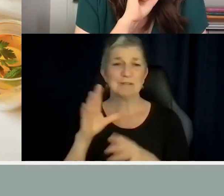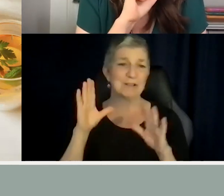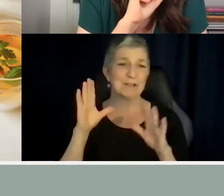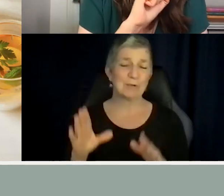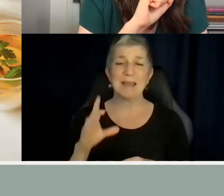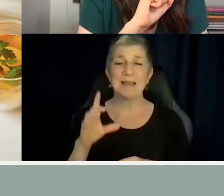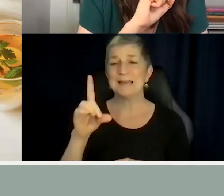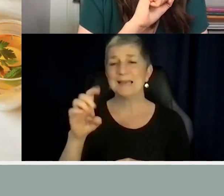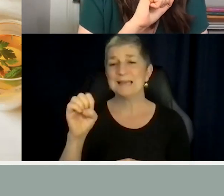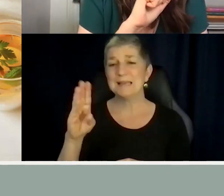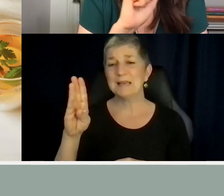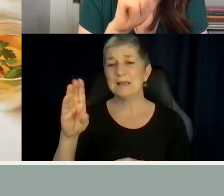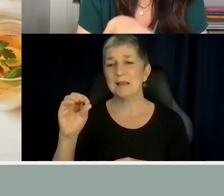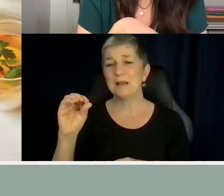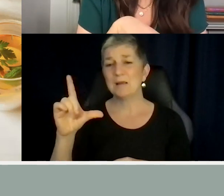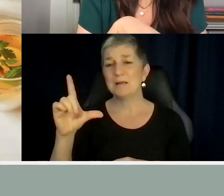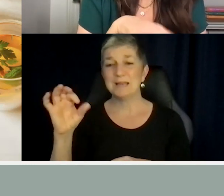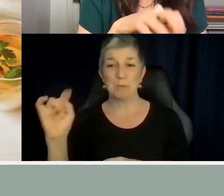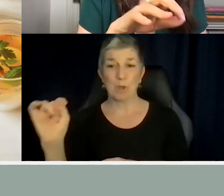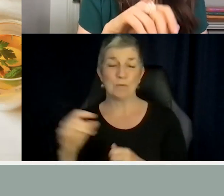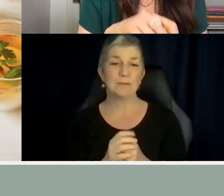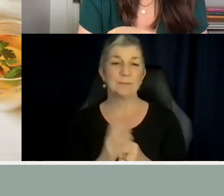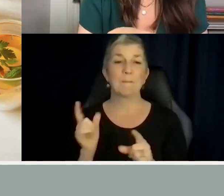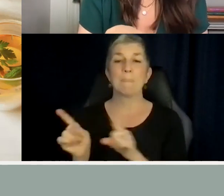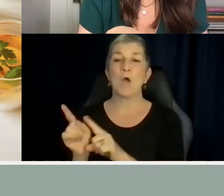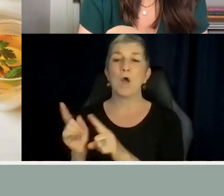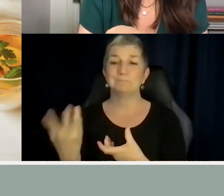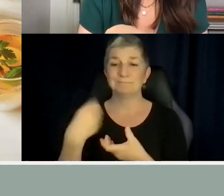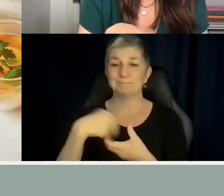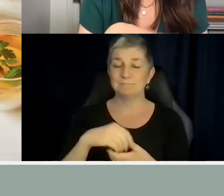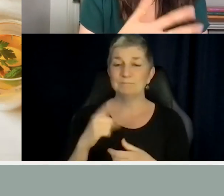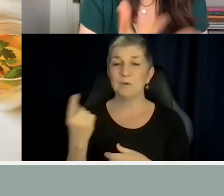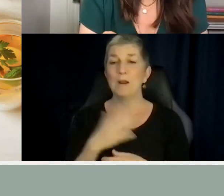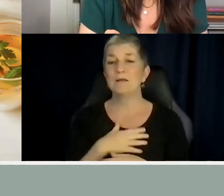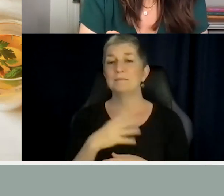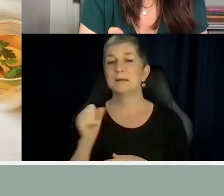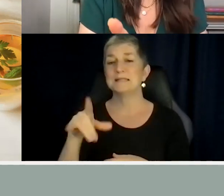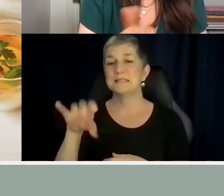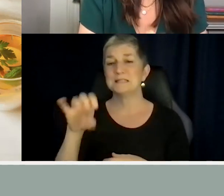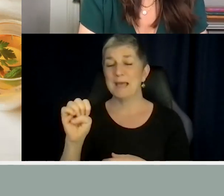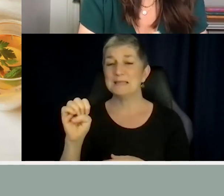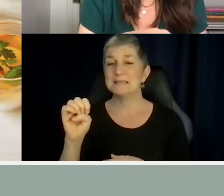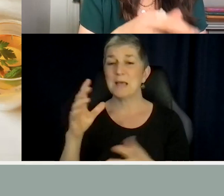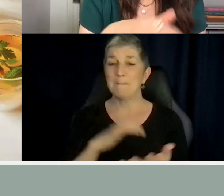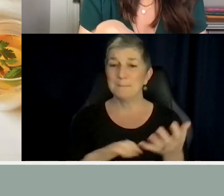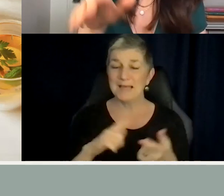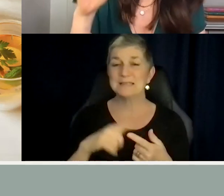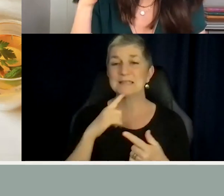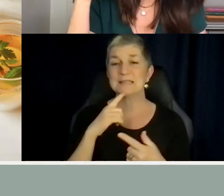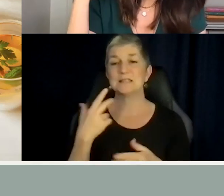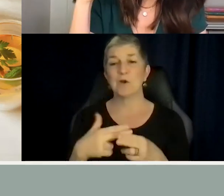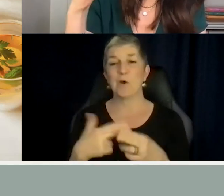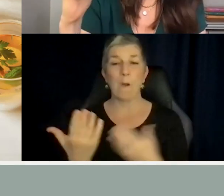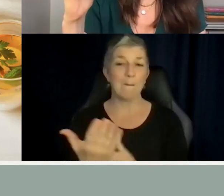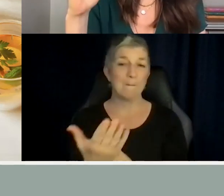de-bloat me tonic. I also incorporate one of my spice blends is called Morning Boost, and it has clove, as I mentioned,